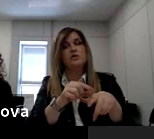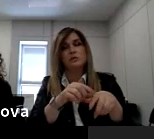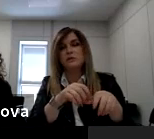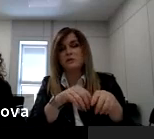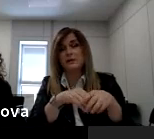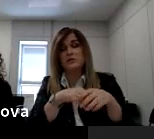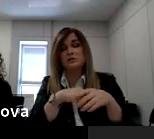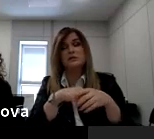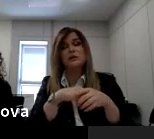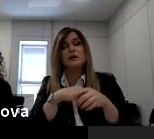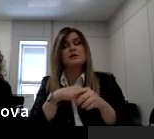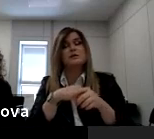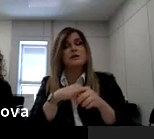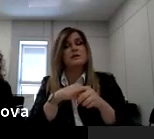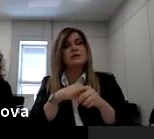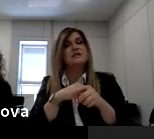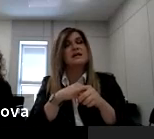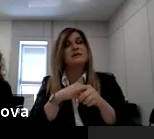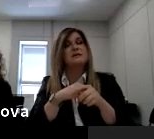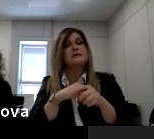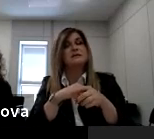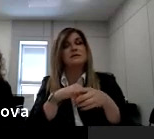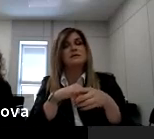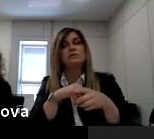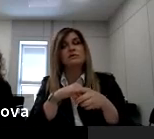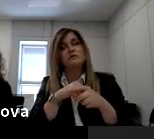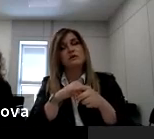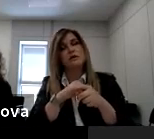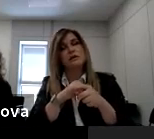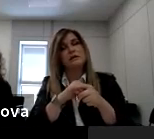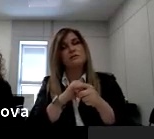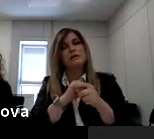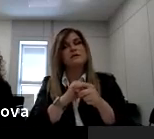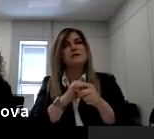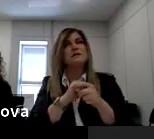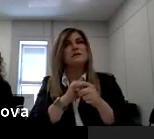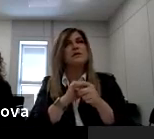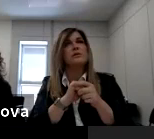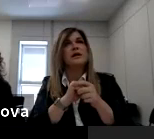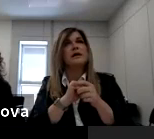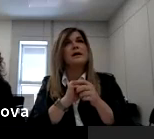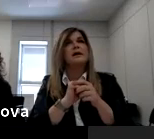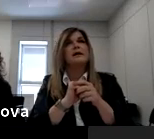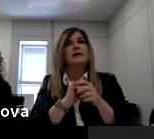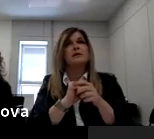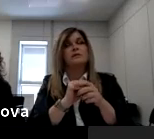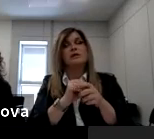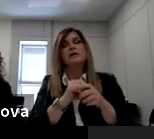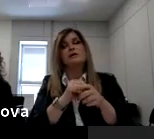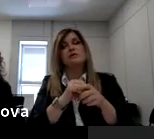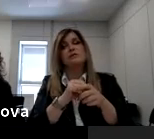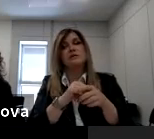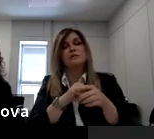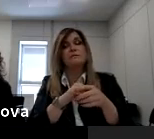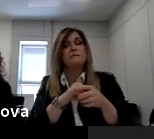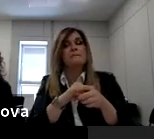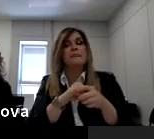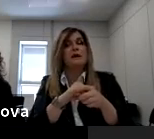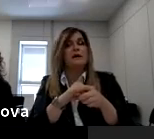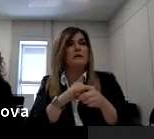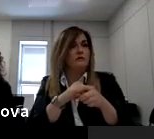of 2 beams, actually. So this is a standard option for INTILED luminaires, that everywhere it will be a narrow